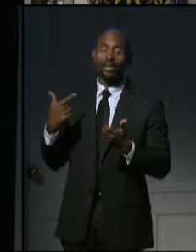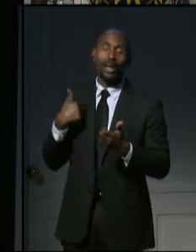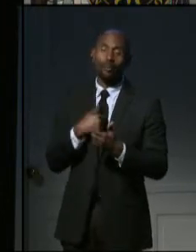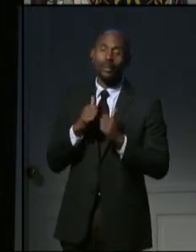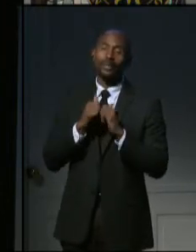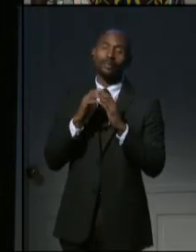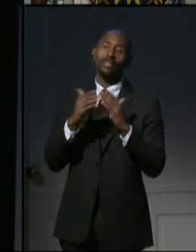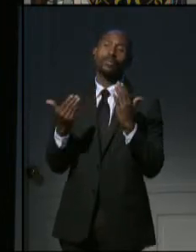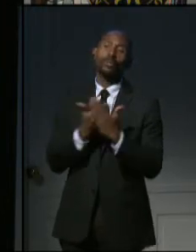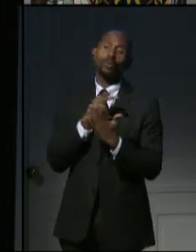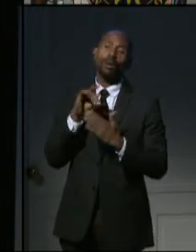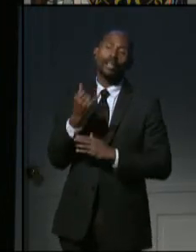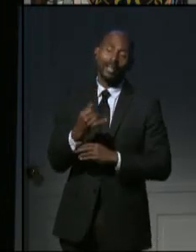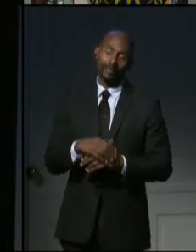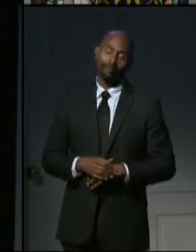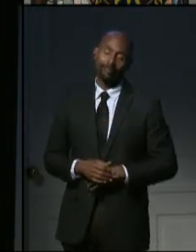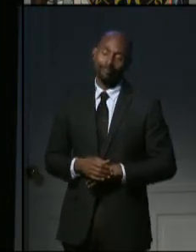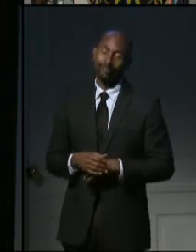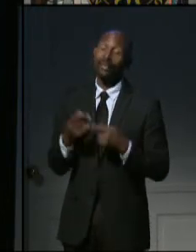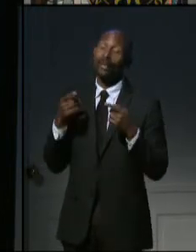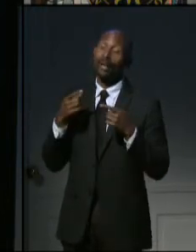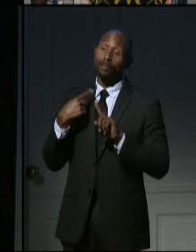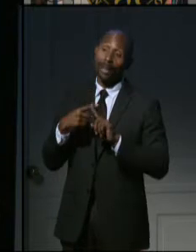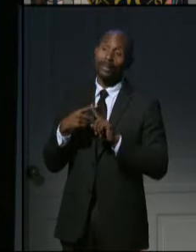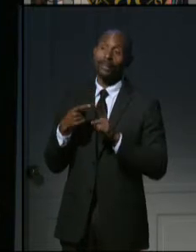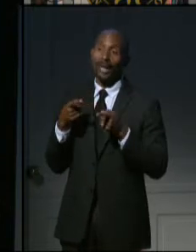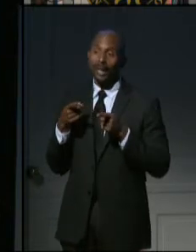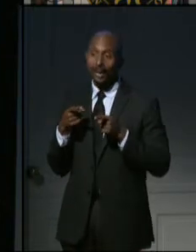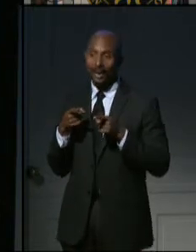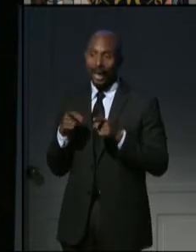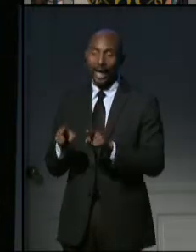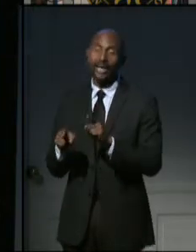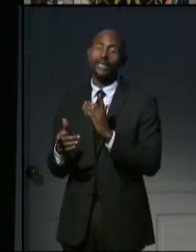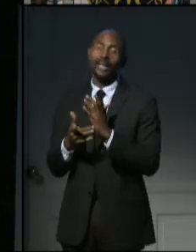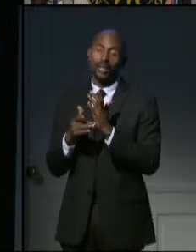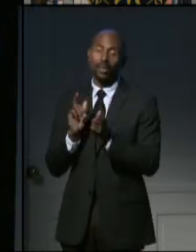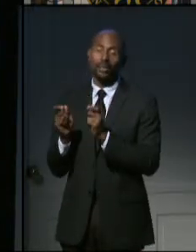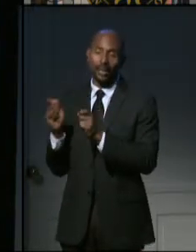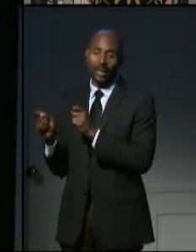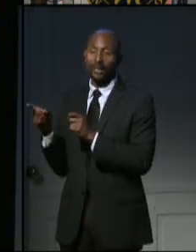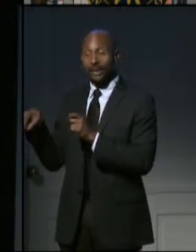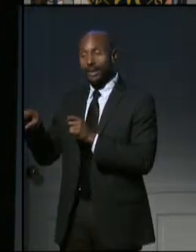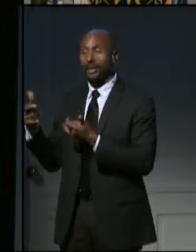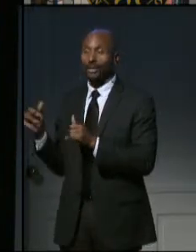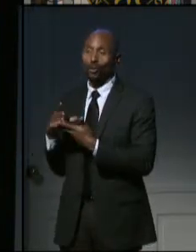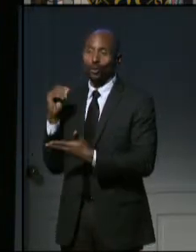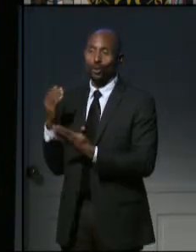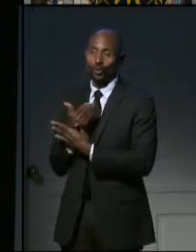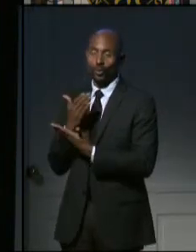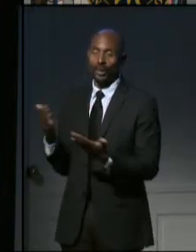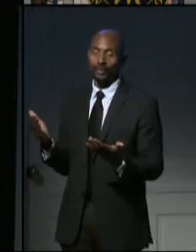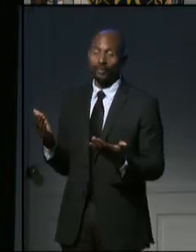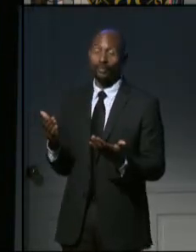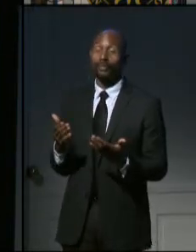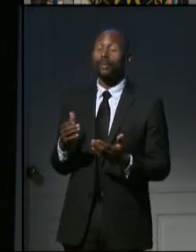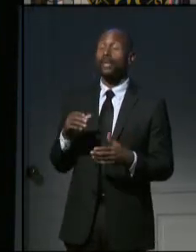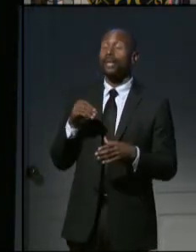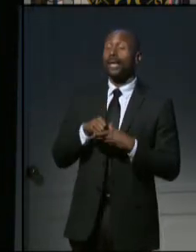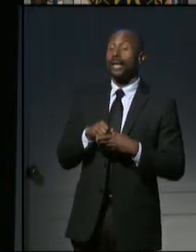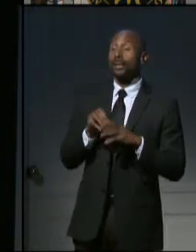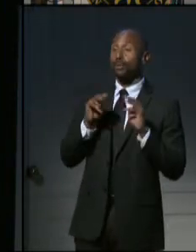project arise, and as our technology changes. So at the Museum of Science, we have an accessibility